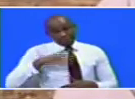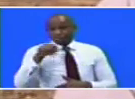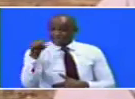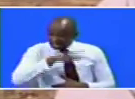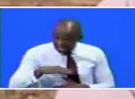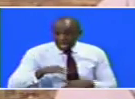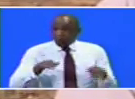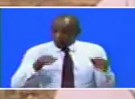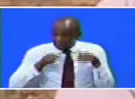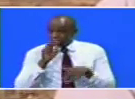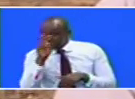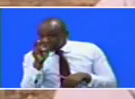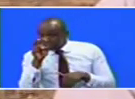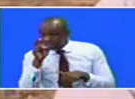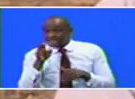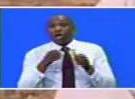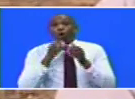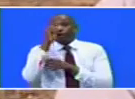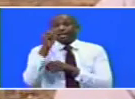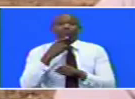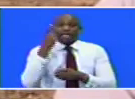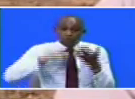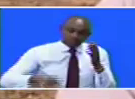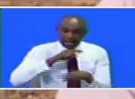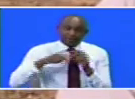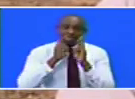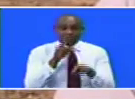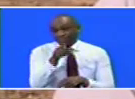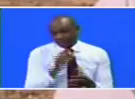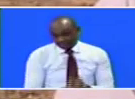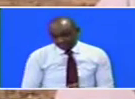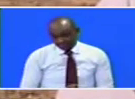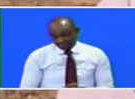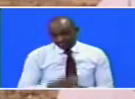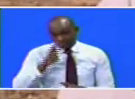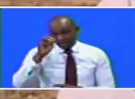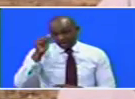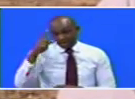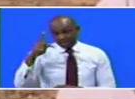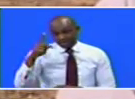wait to see what the party leadership will have to say about the results. Mark Namaswa, KTN News.